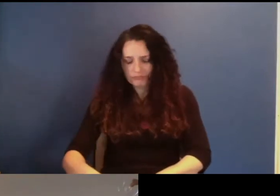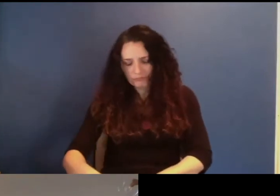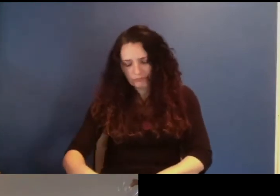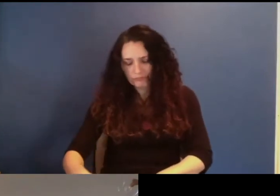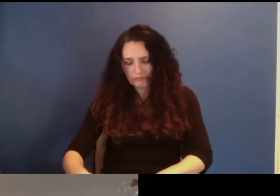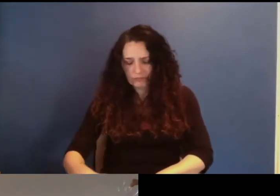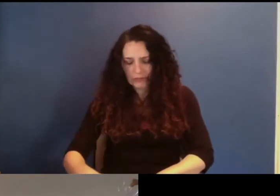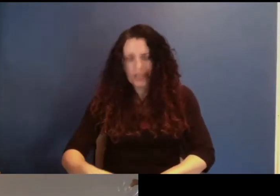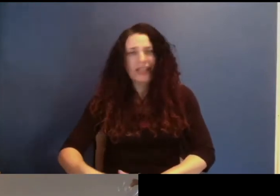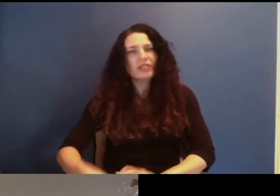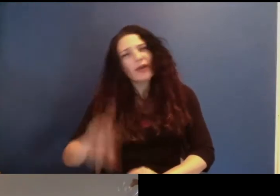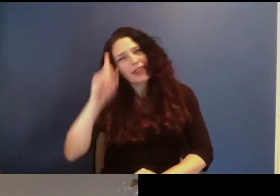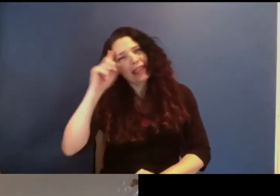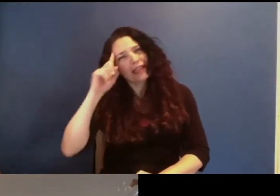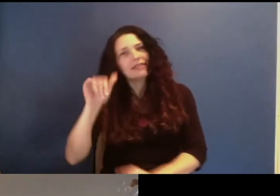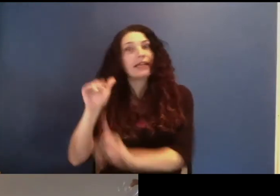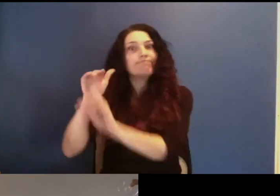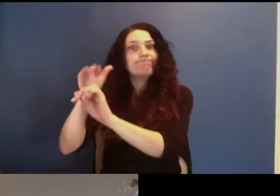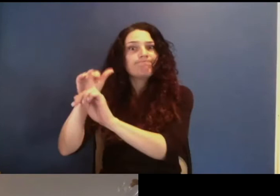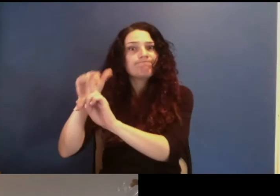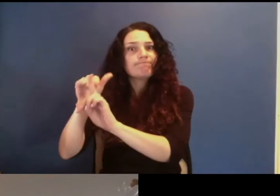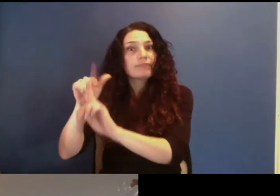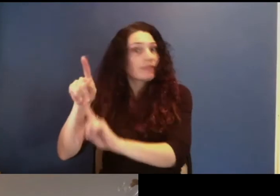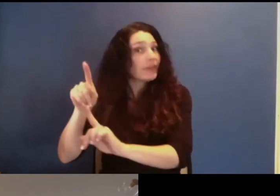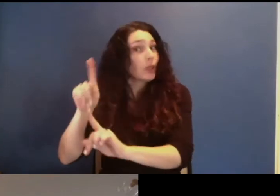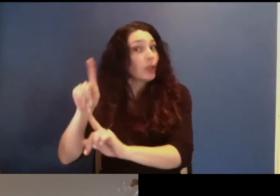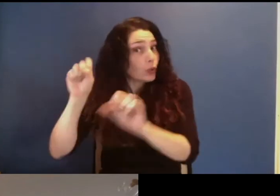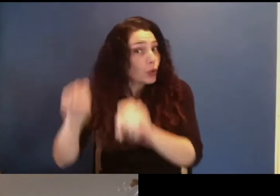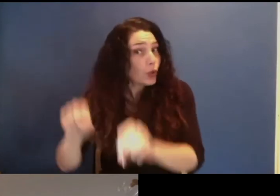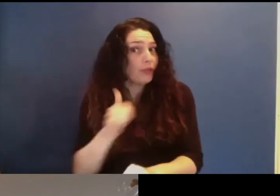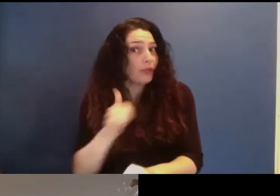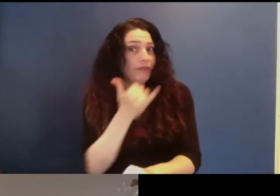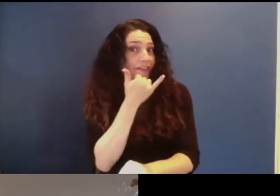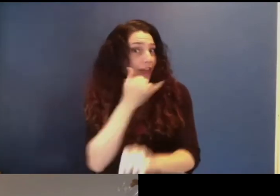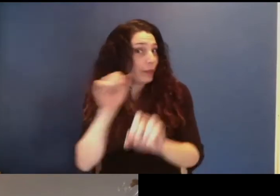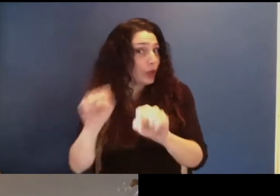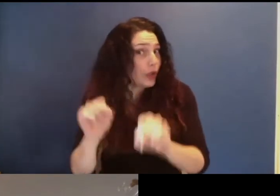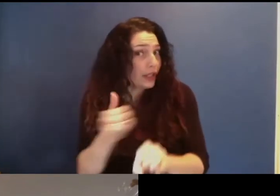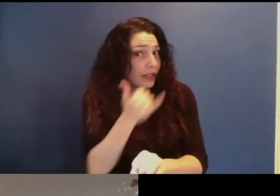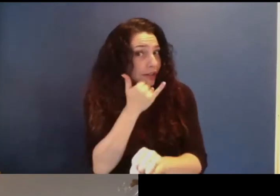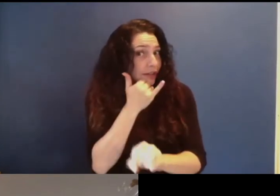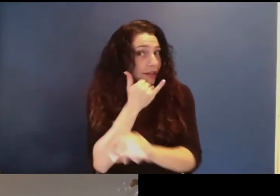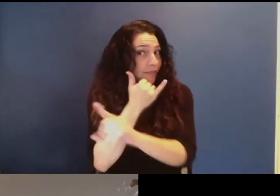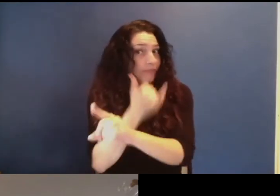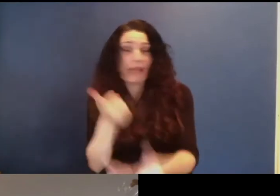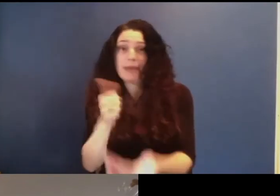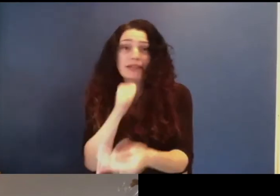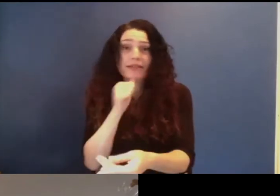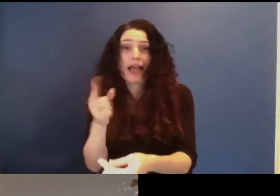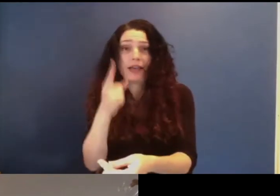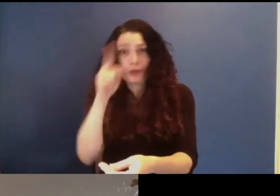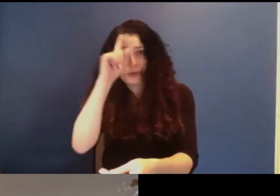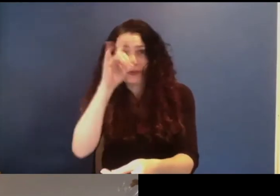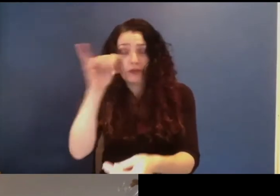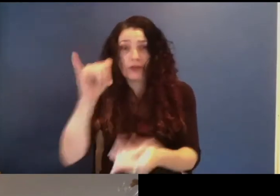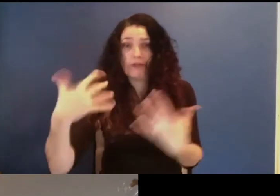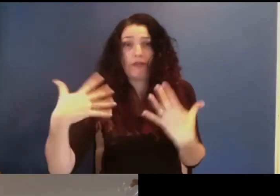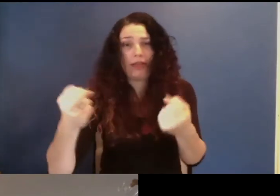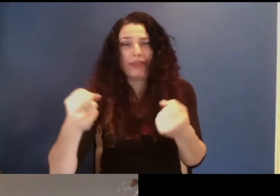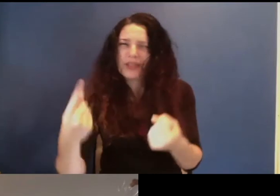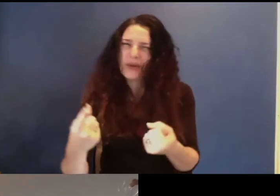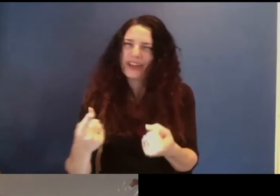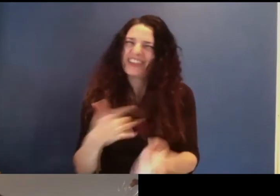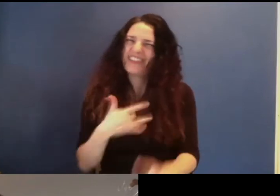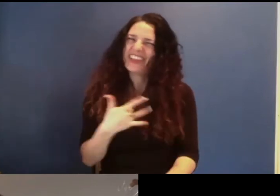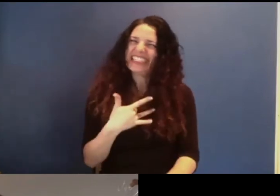they're fallible, that this won't last forever, that this could be them and probably will be them. And I think that it makes them very uncomfortable to